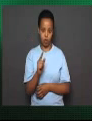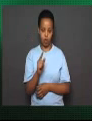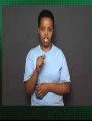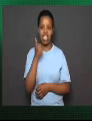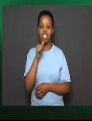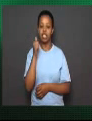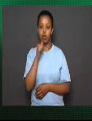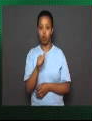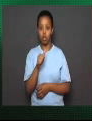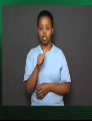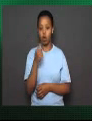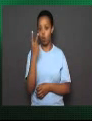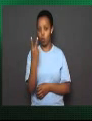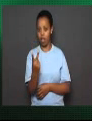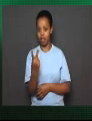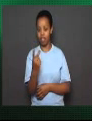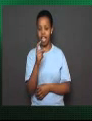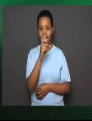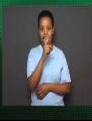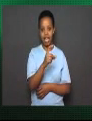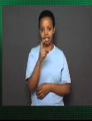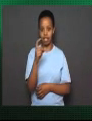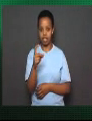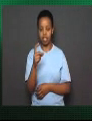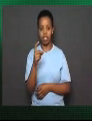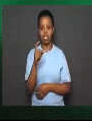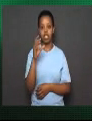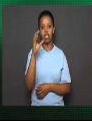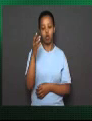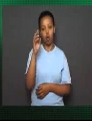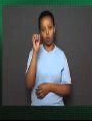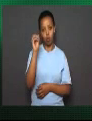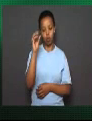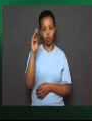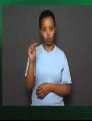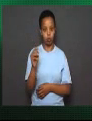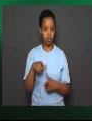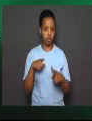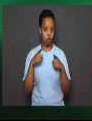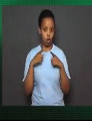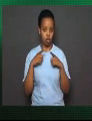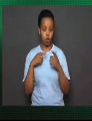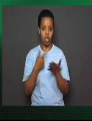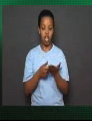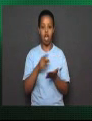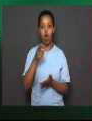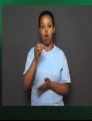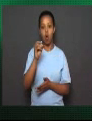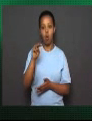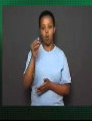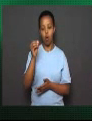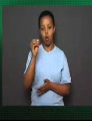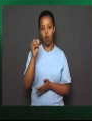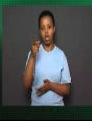Females have 2 X chromosomes and are called the homogametic